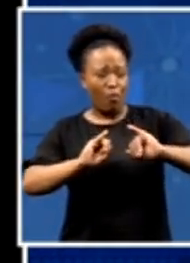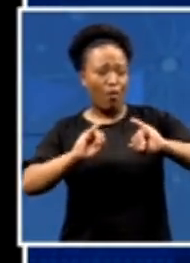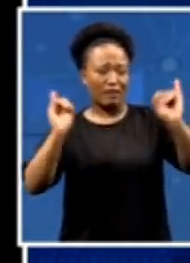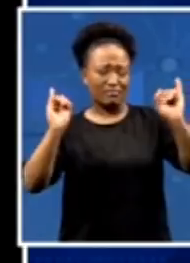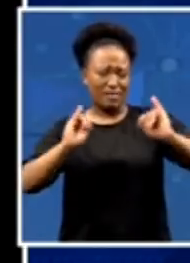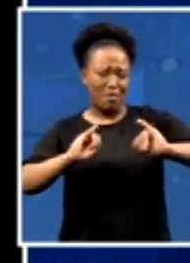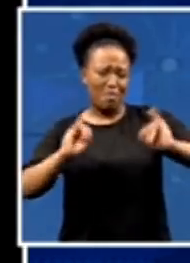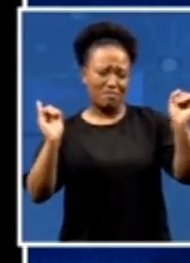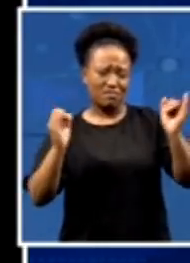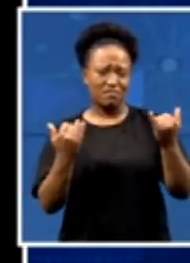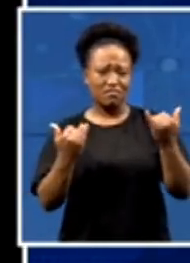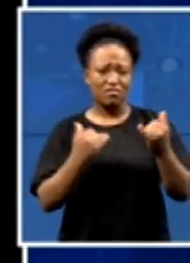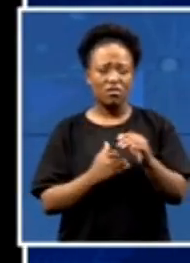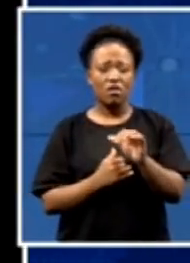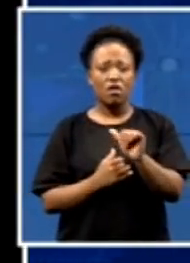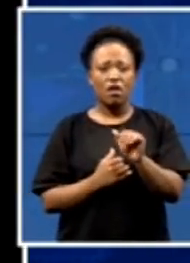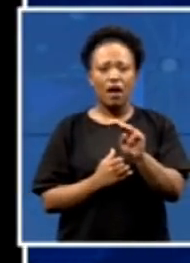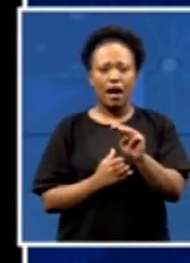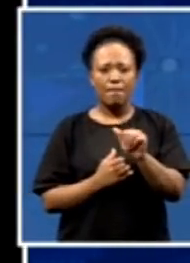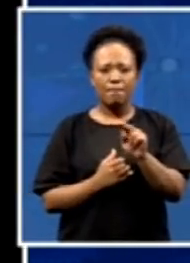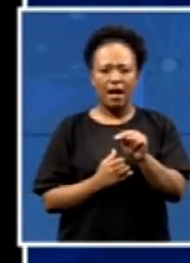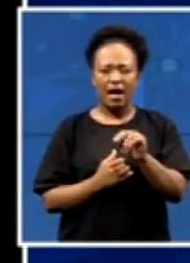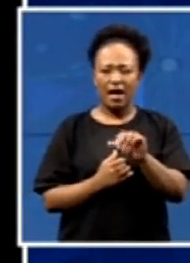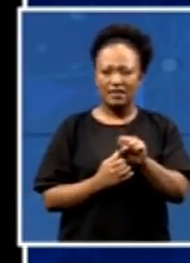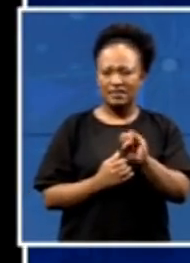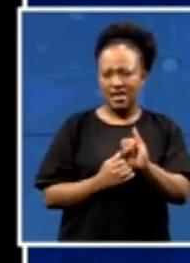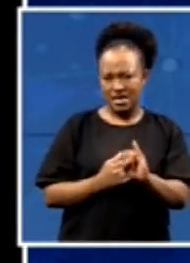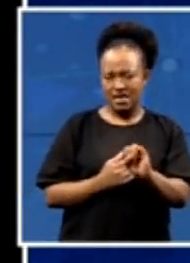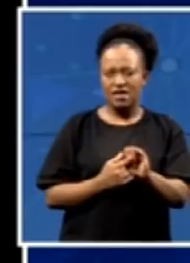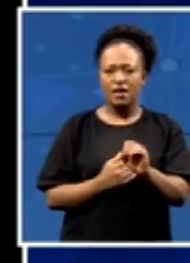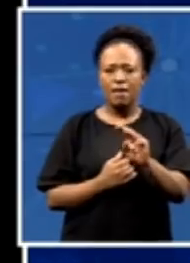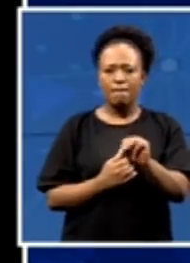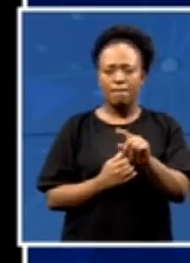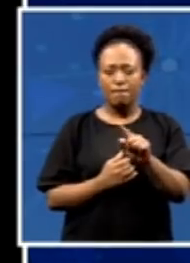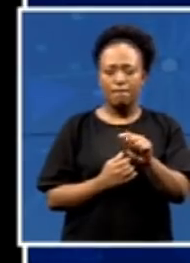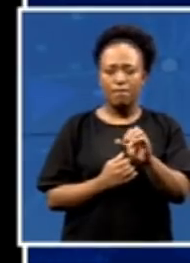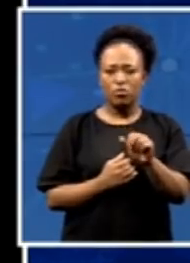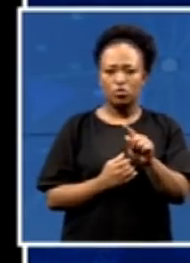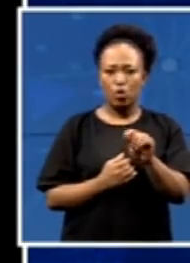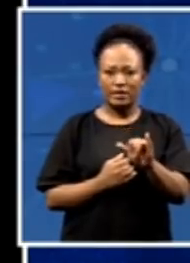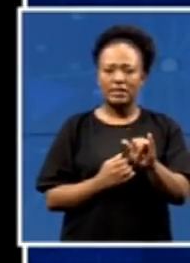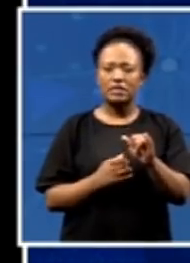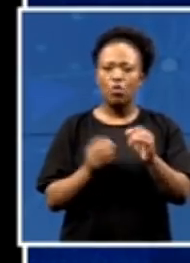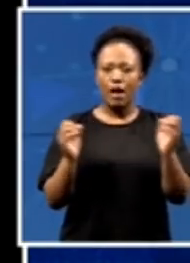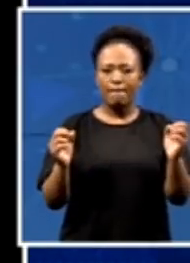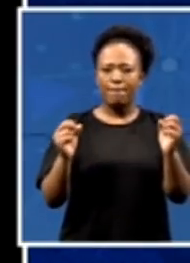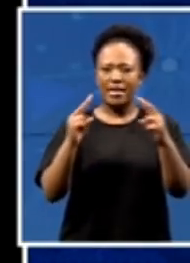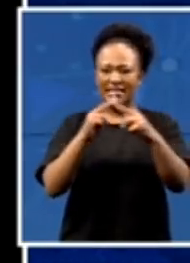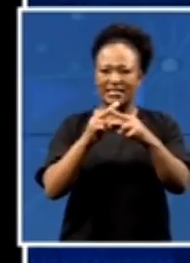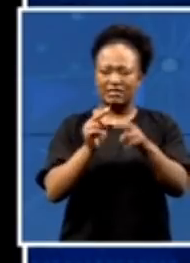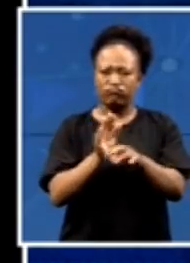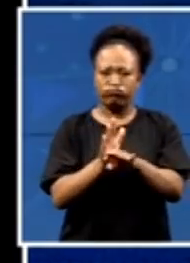mudslides, the bridge is also under stress. There's a bridge between the CPD that is